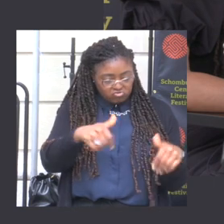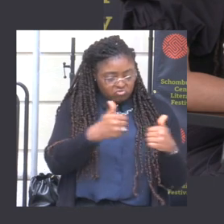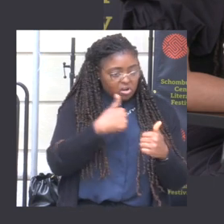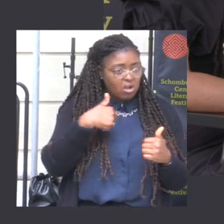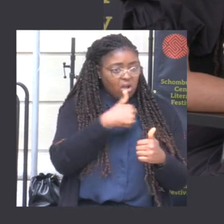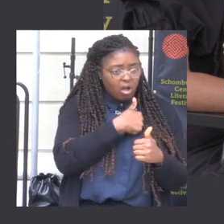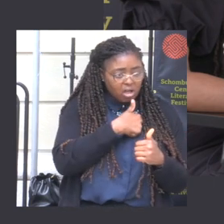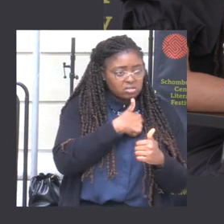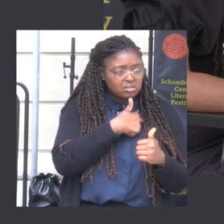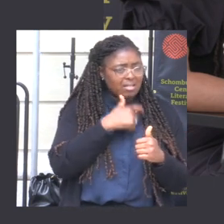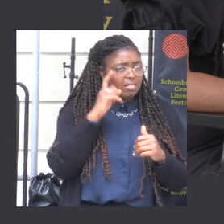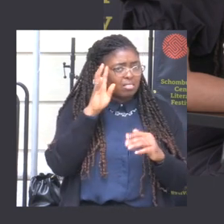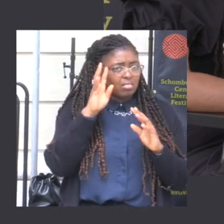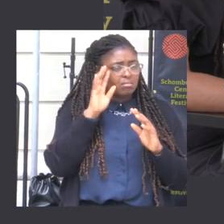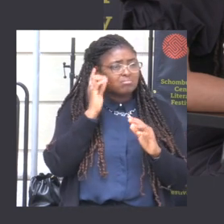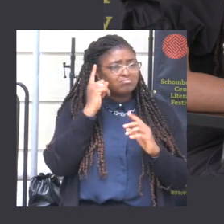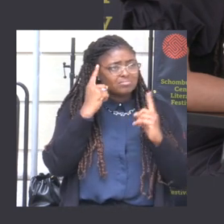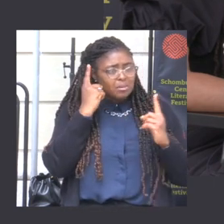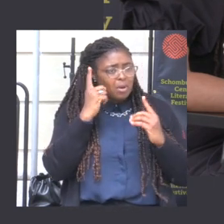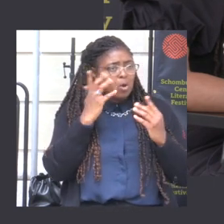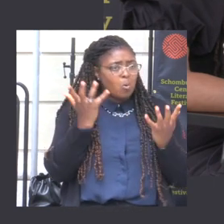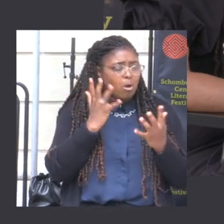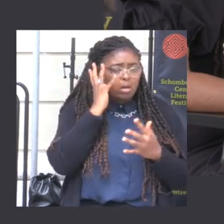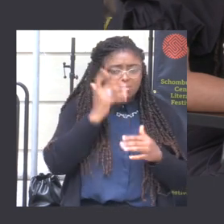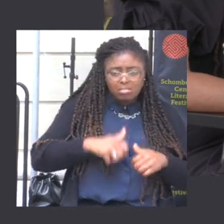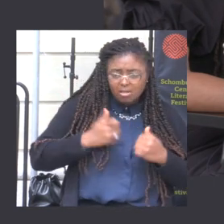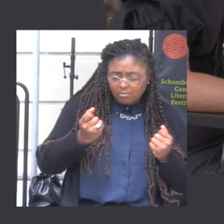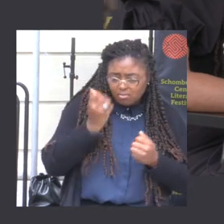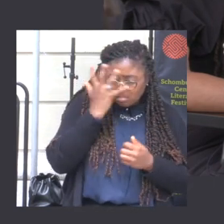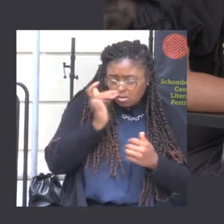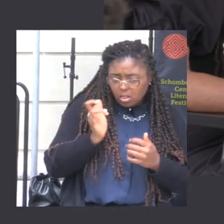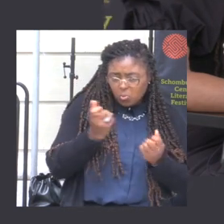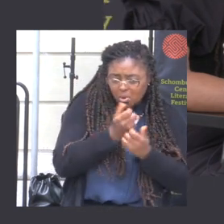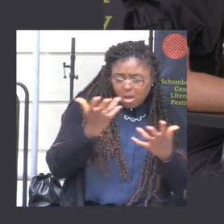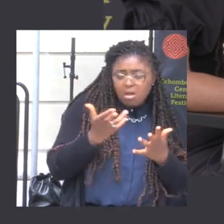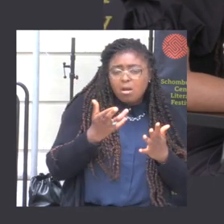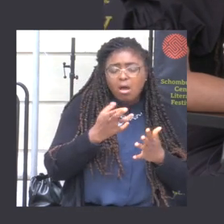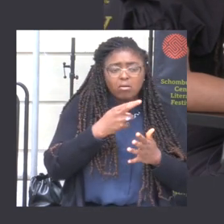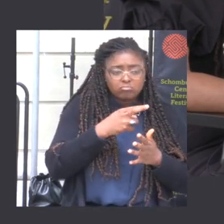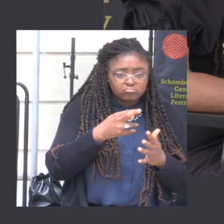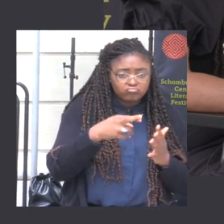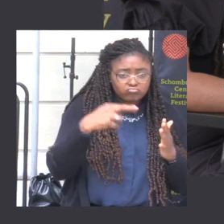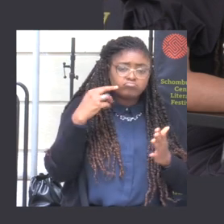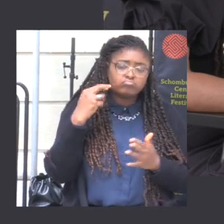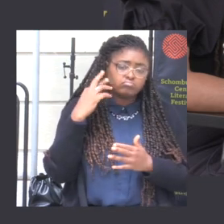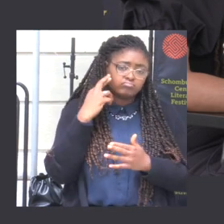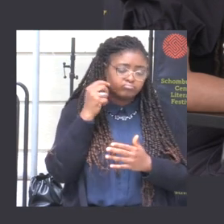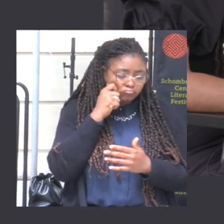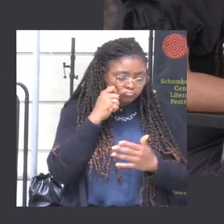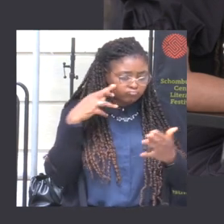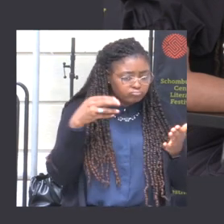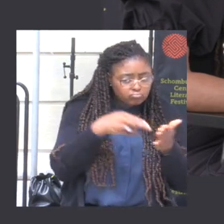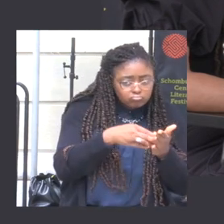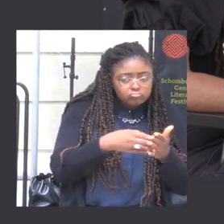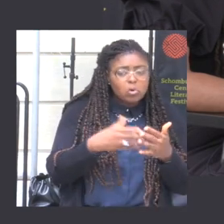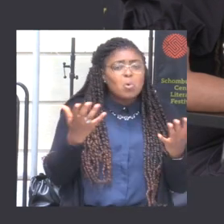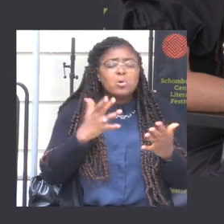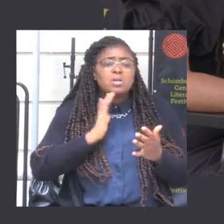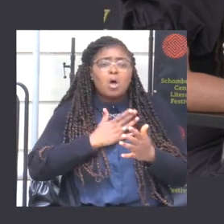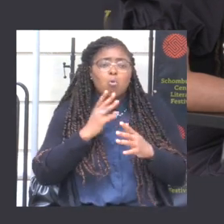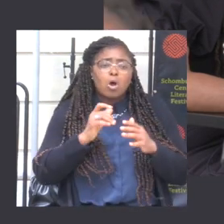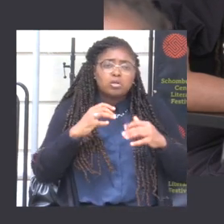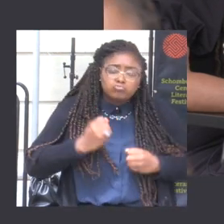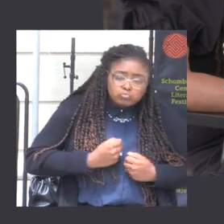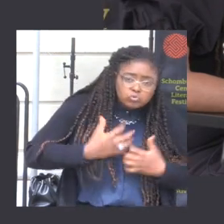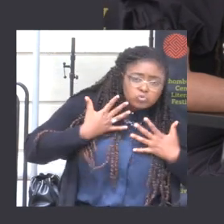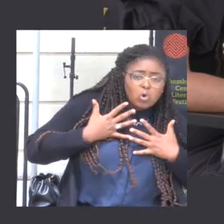aren't carrying this albatross of white supremacy around our necks? You know, what is our joy, our magic, our agency, our brilliance and